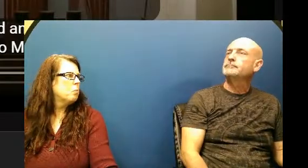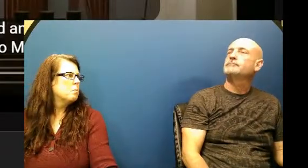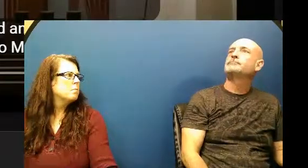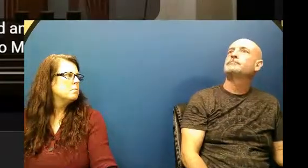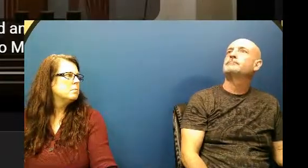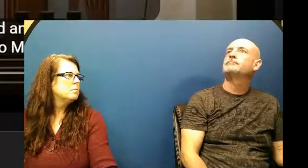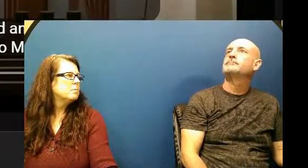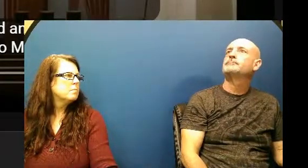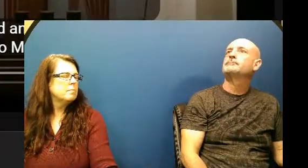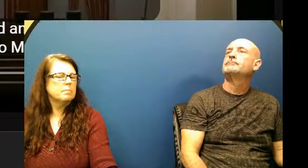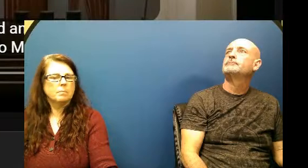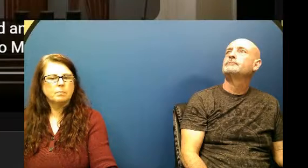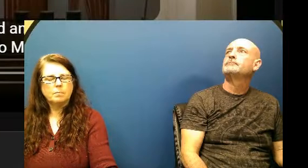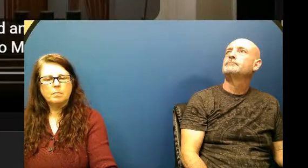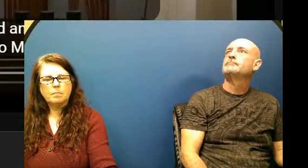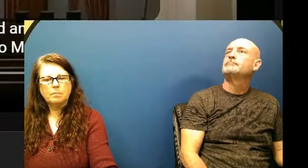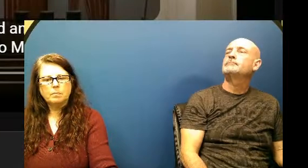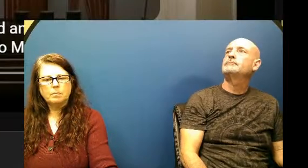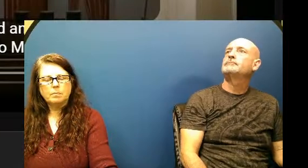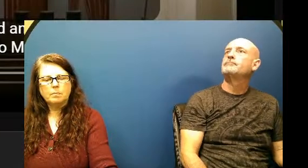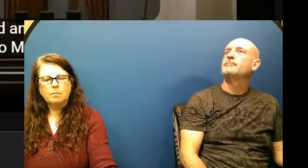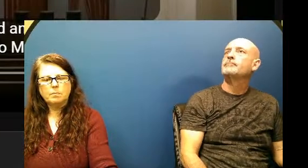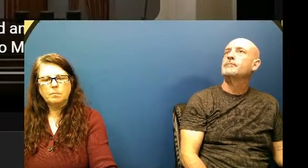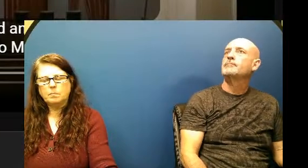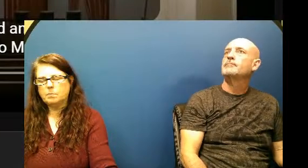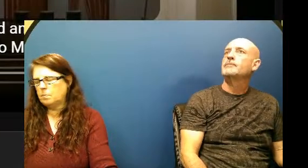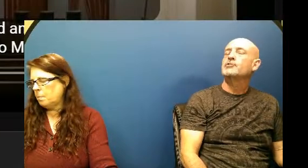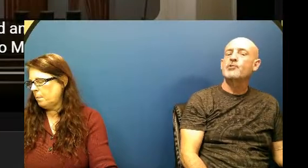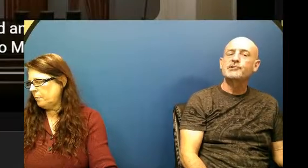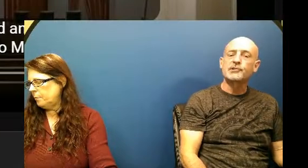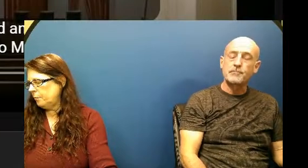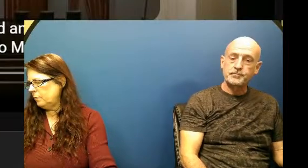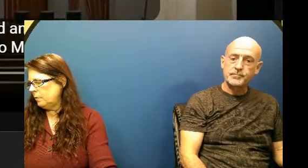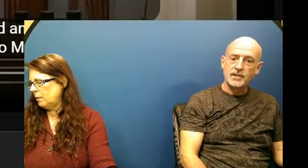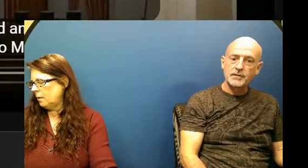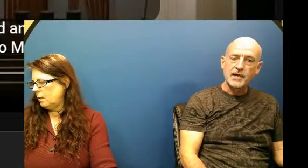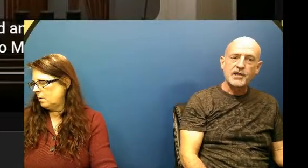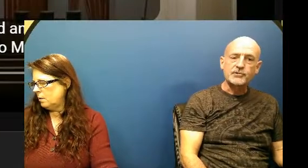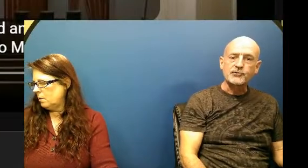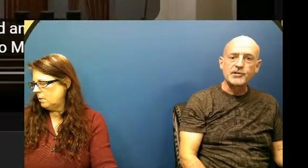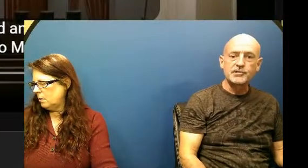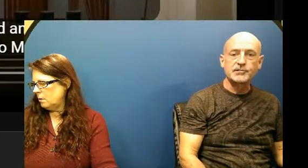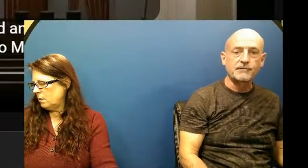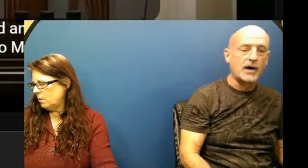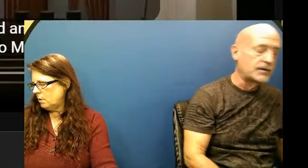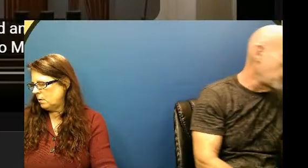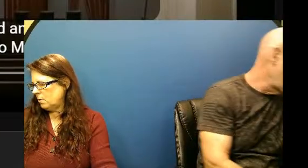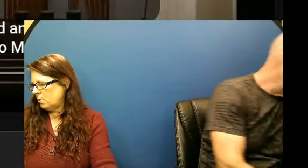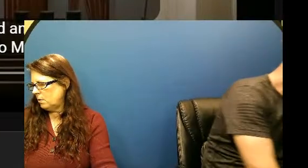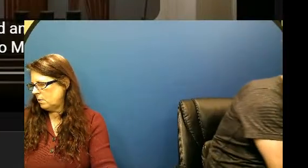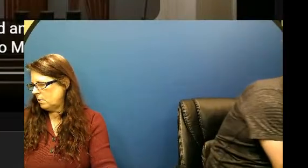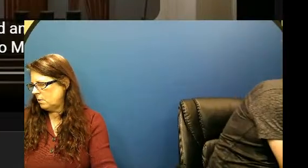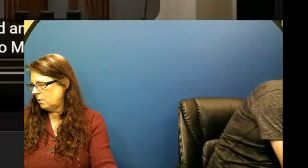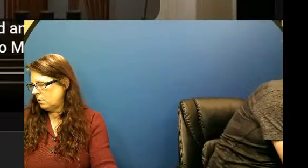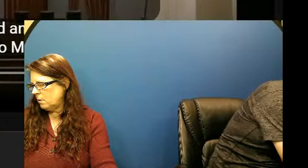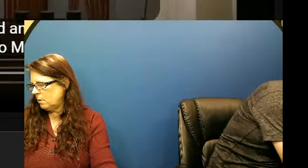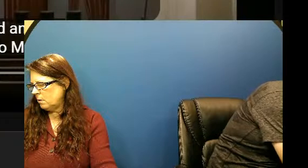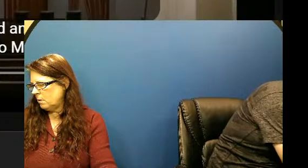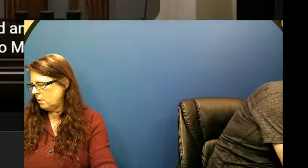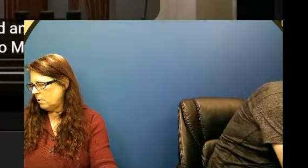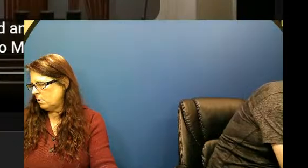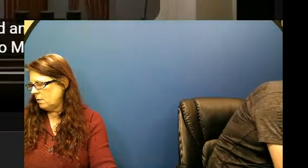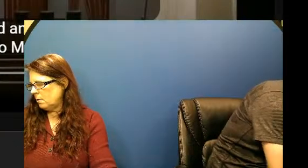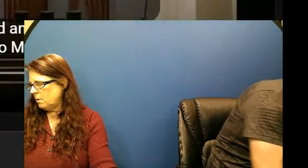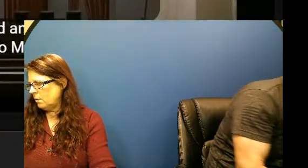from associating with terrorist organizations or other organizations treason. that pose a clear and That's how present treason is danger defined to this country. This